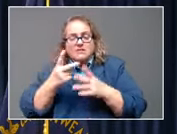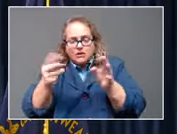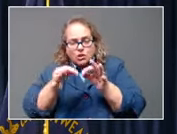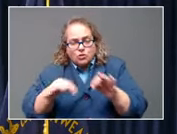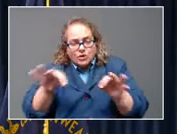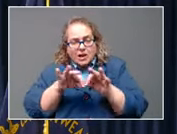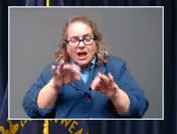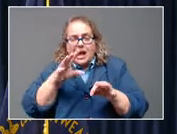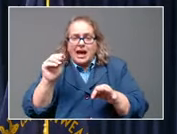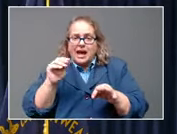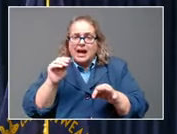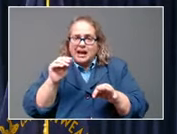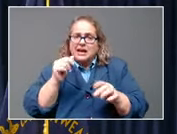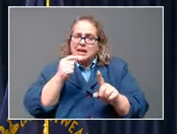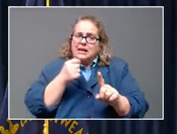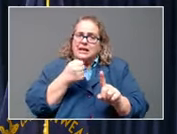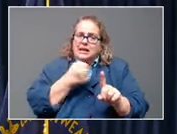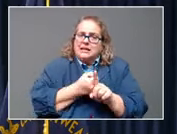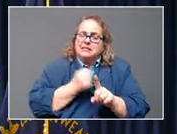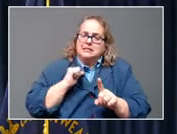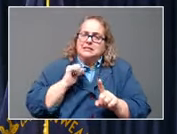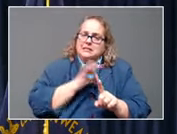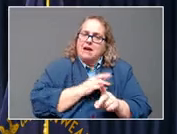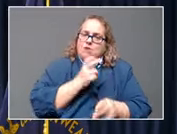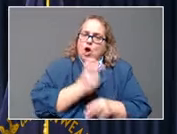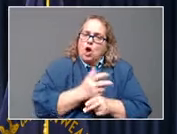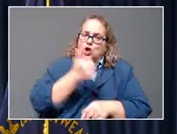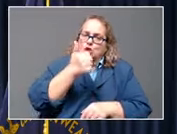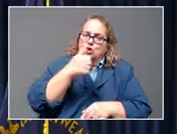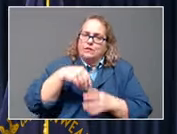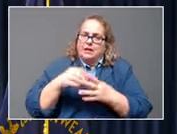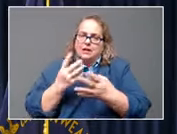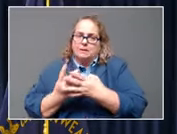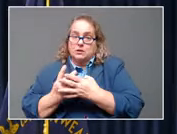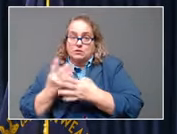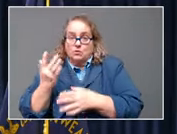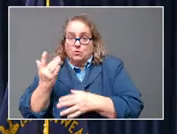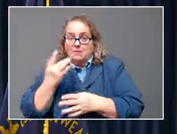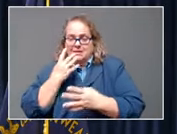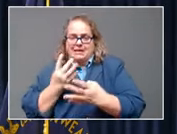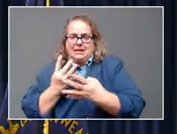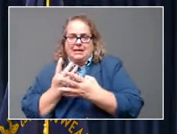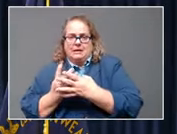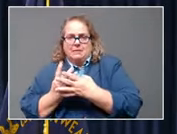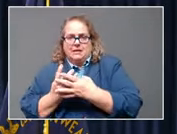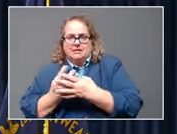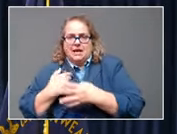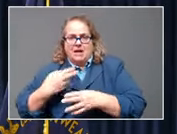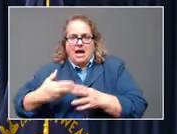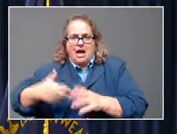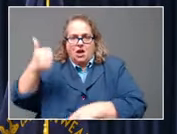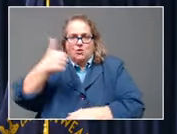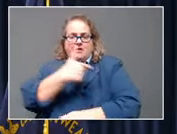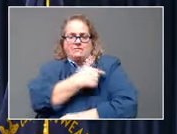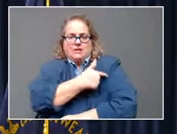staff harder than the inmates, in part because the inmates have such a higher vaccination